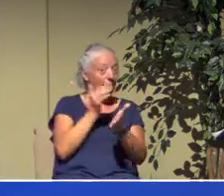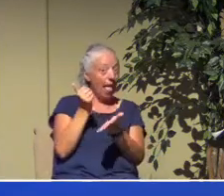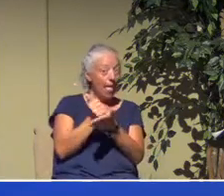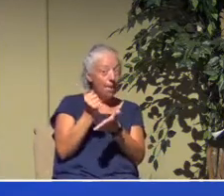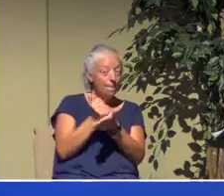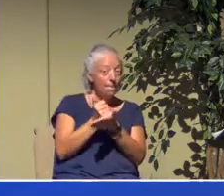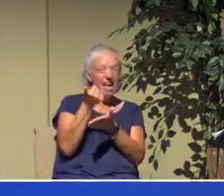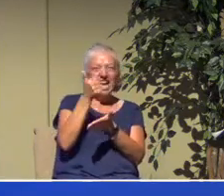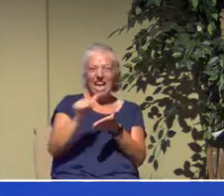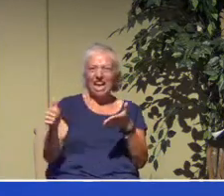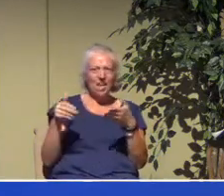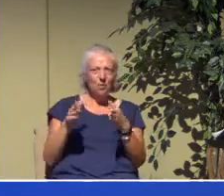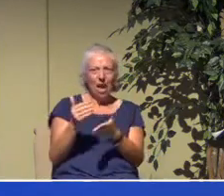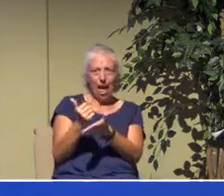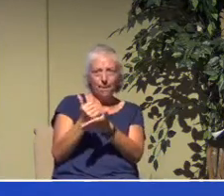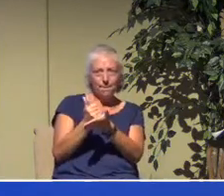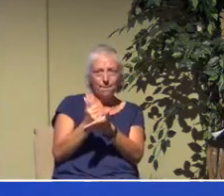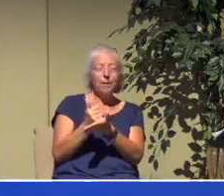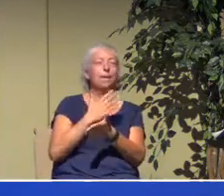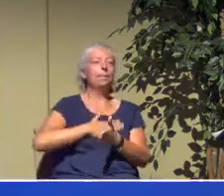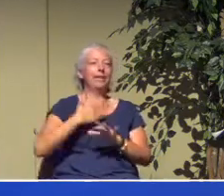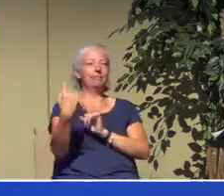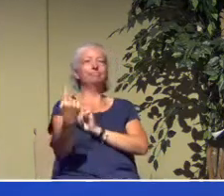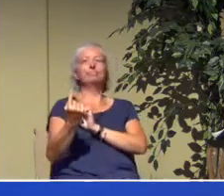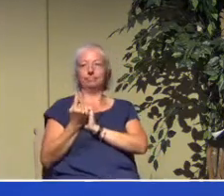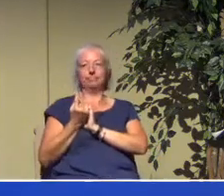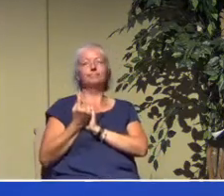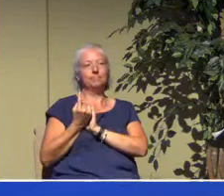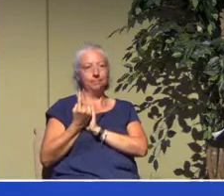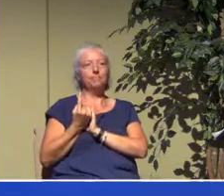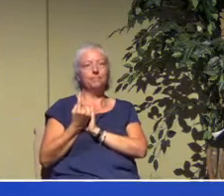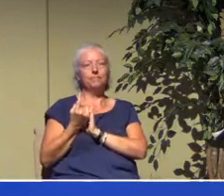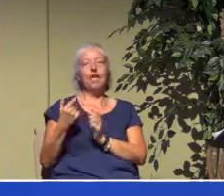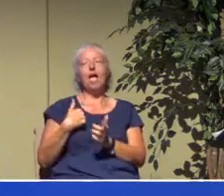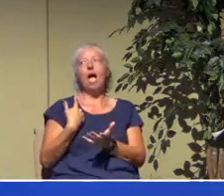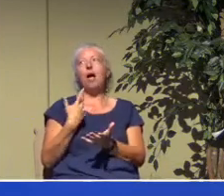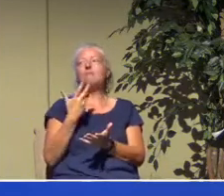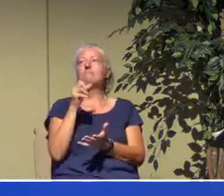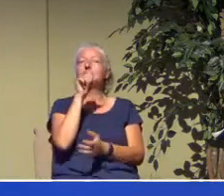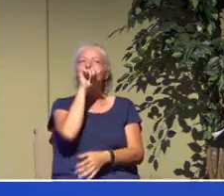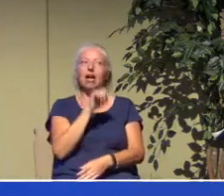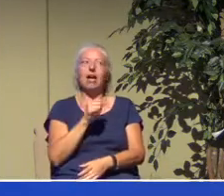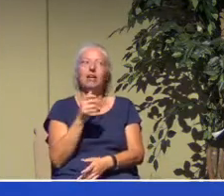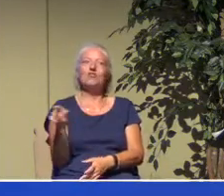in any capacity, please come and speak to me. I would love your help.